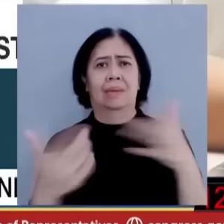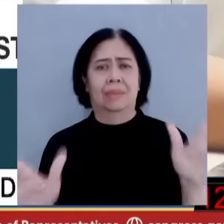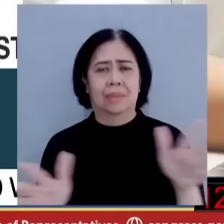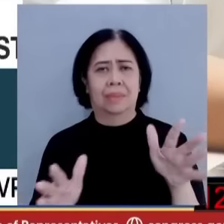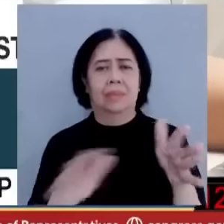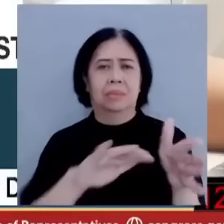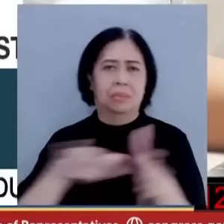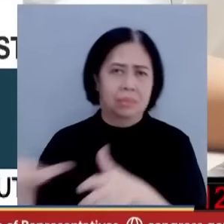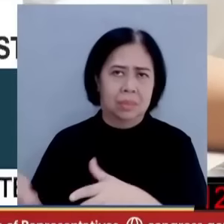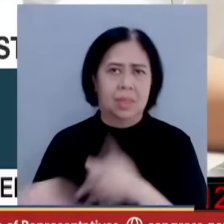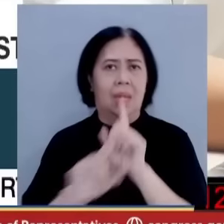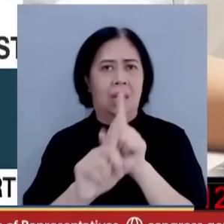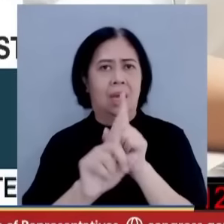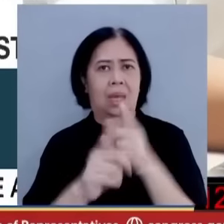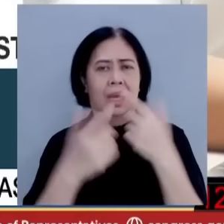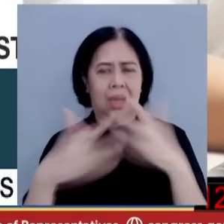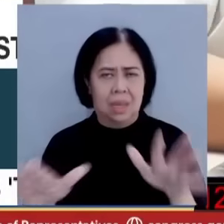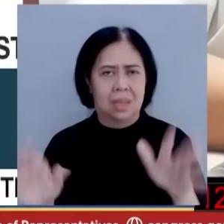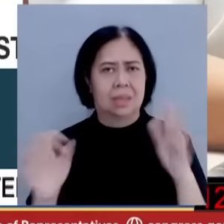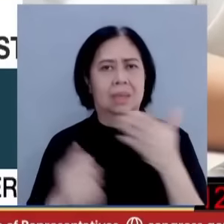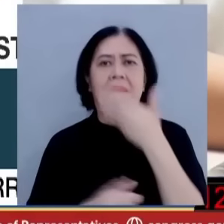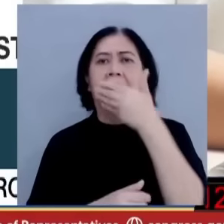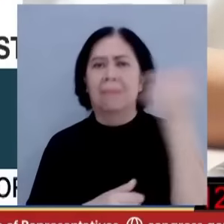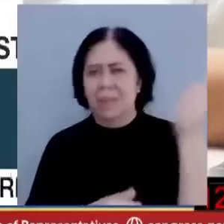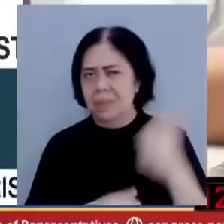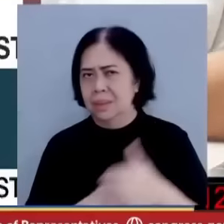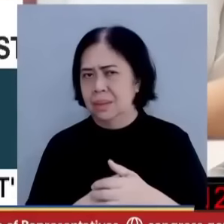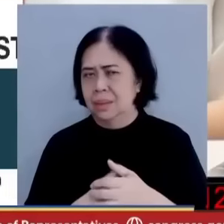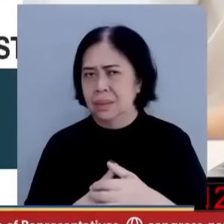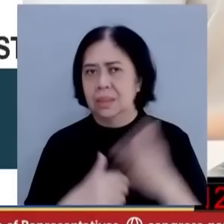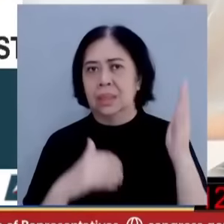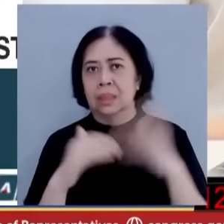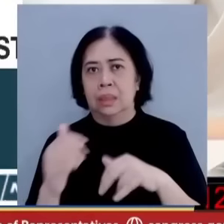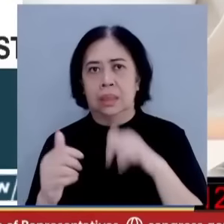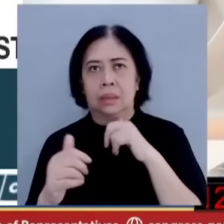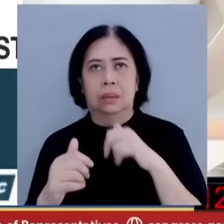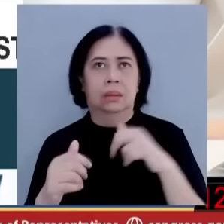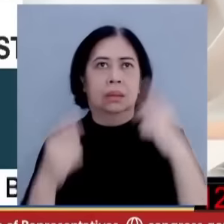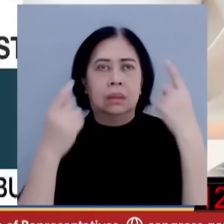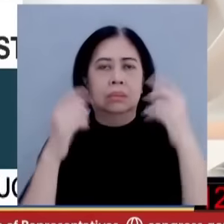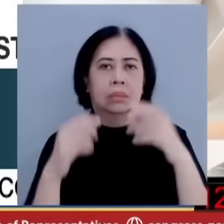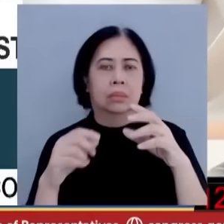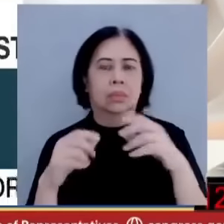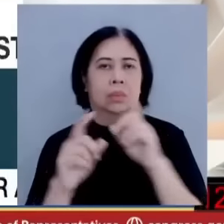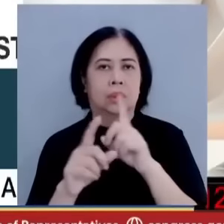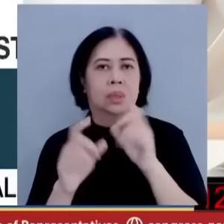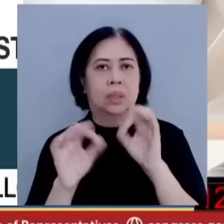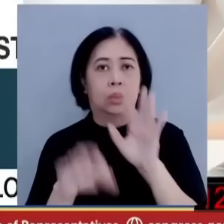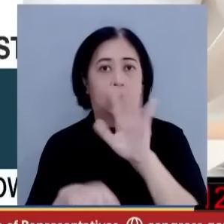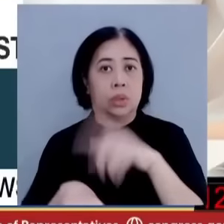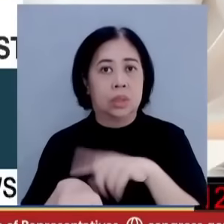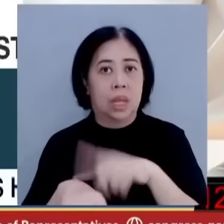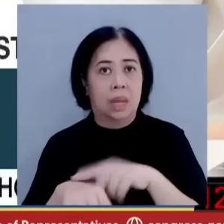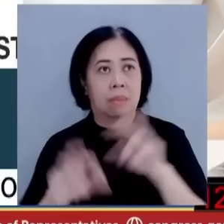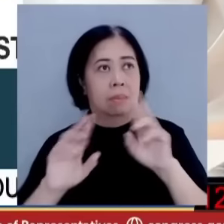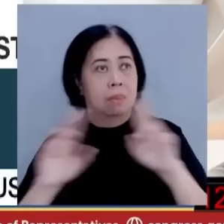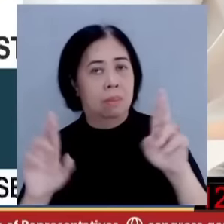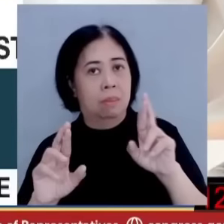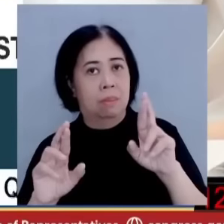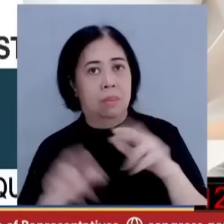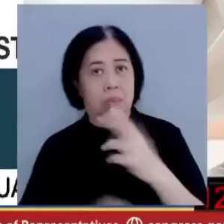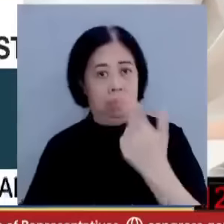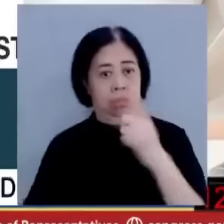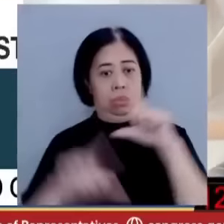so that it would be best, so that it would be more effective when it's your time to make the accusation.